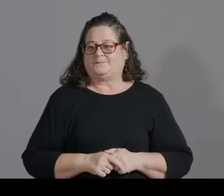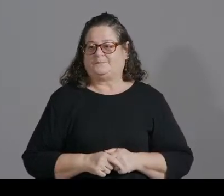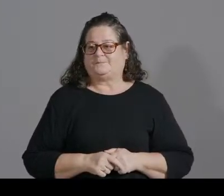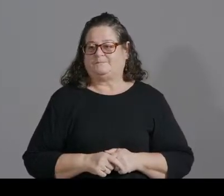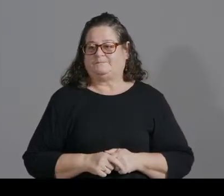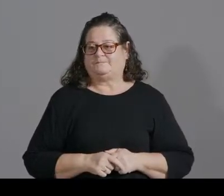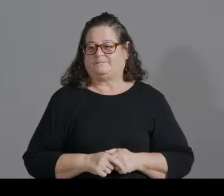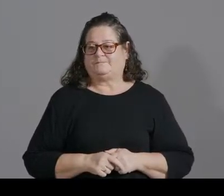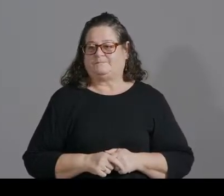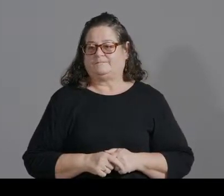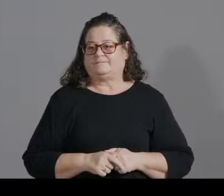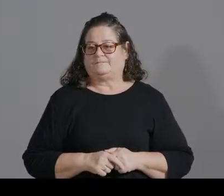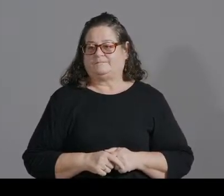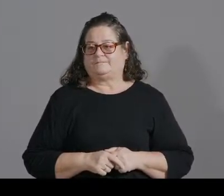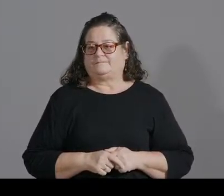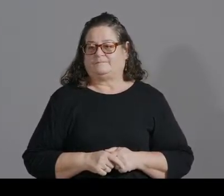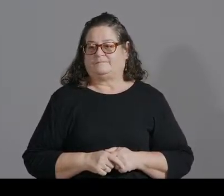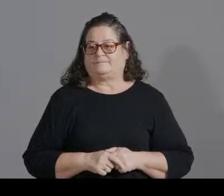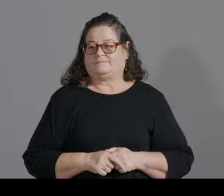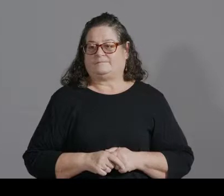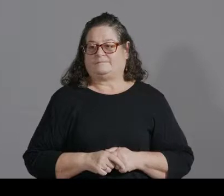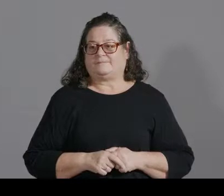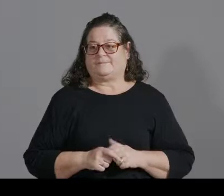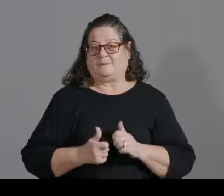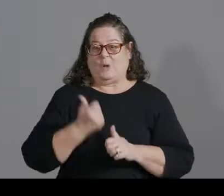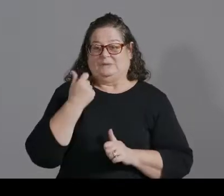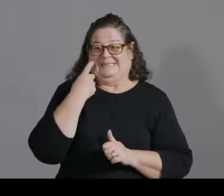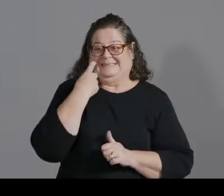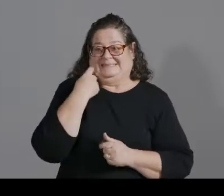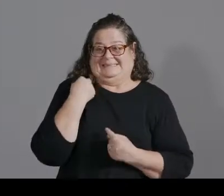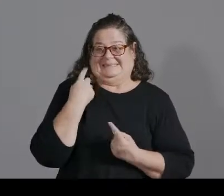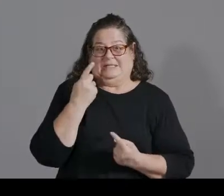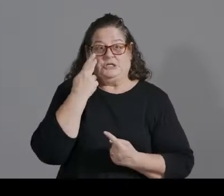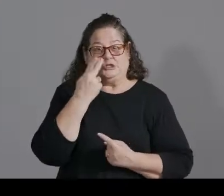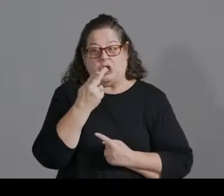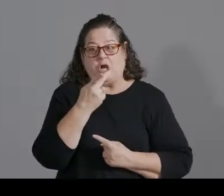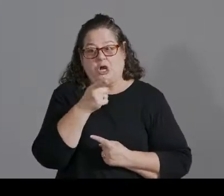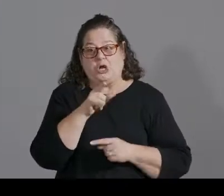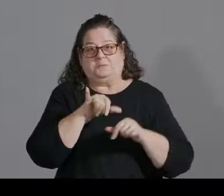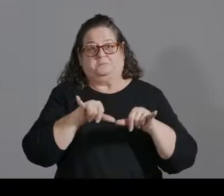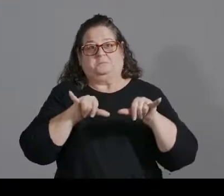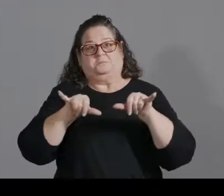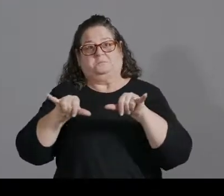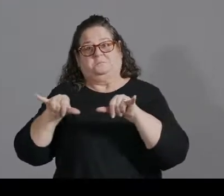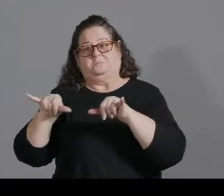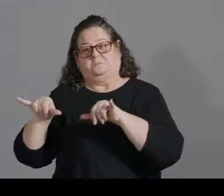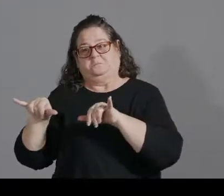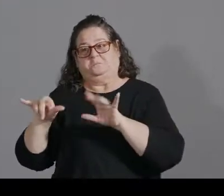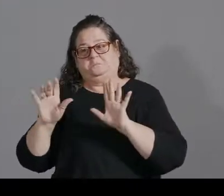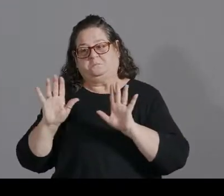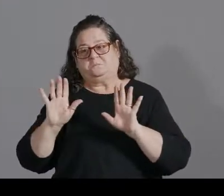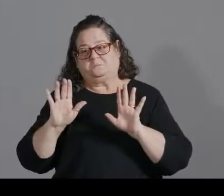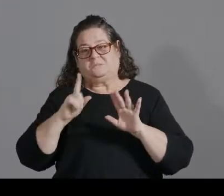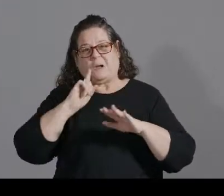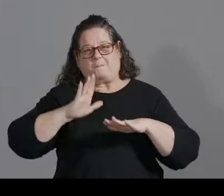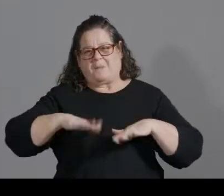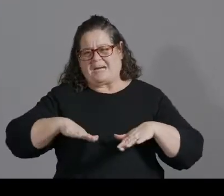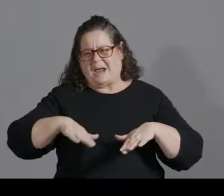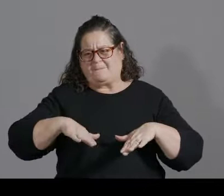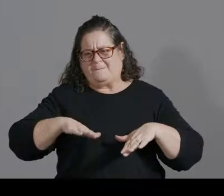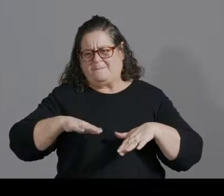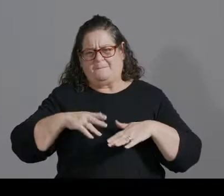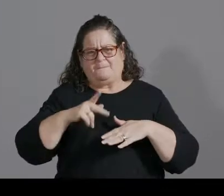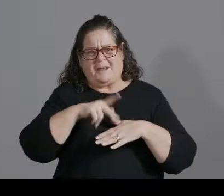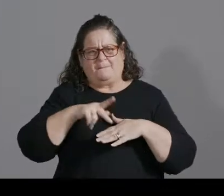if you look at the most recent weeks, you can see that they've been relatively stable. Those are the ones that are down at the bottom. And I'm sorry, those should